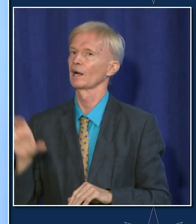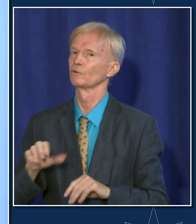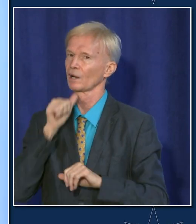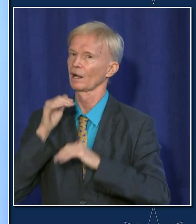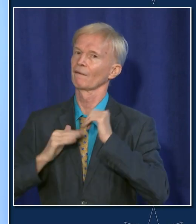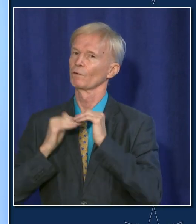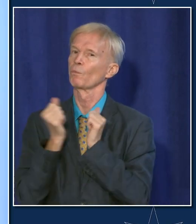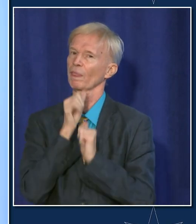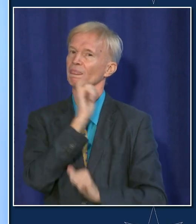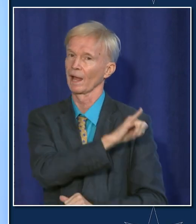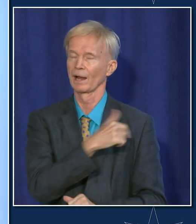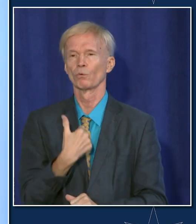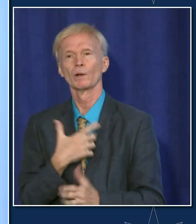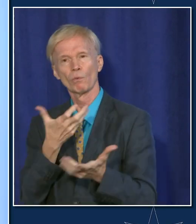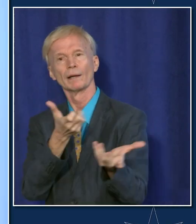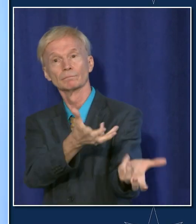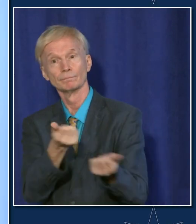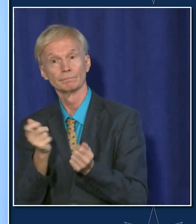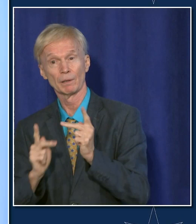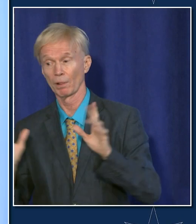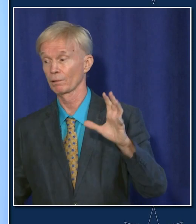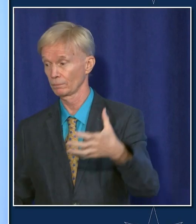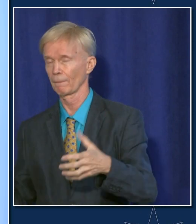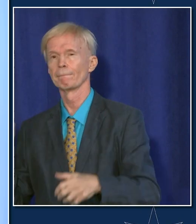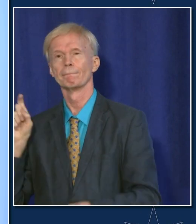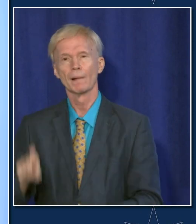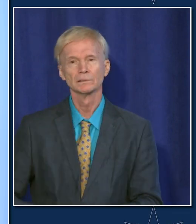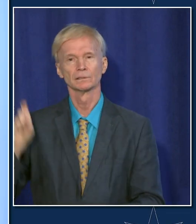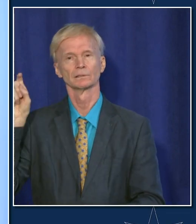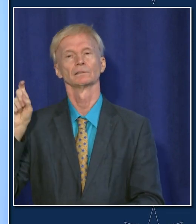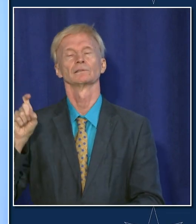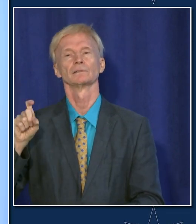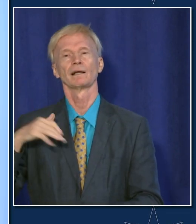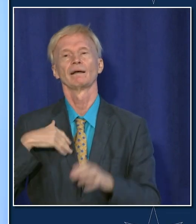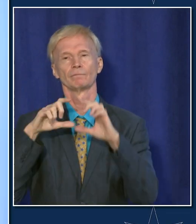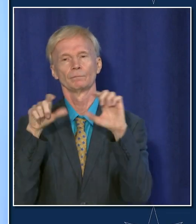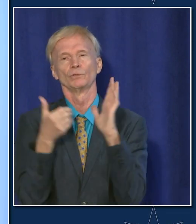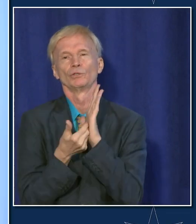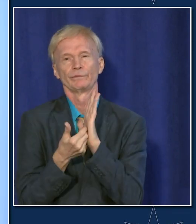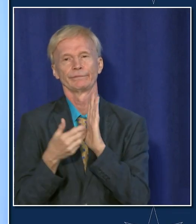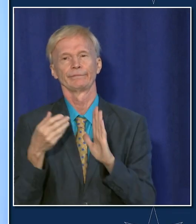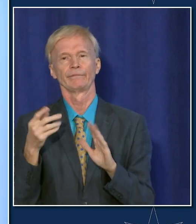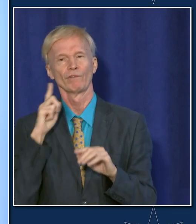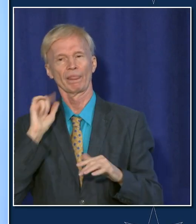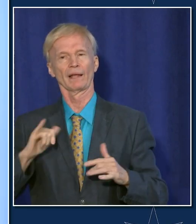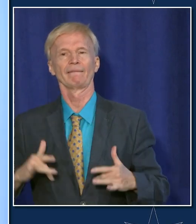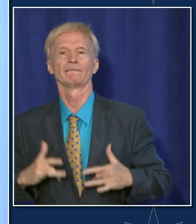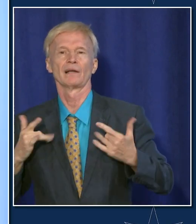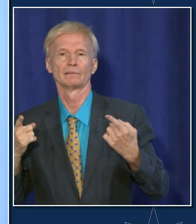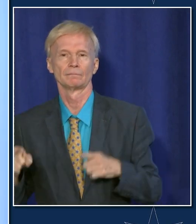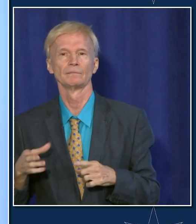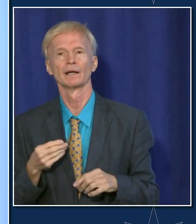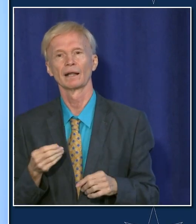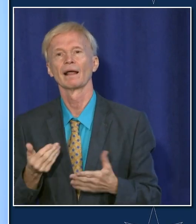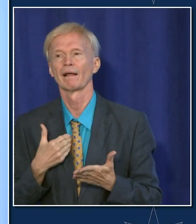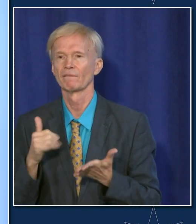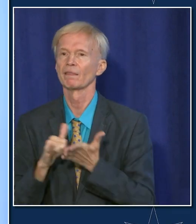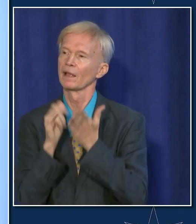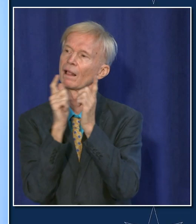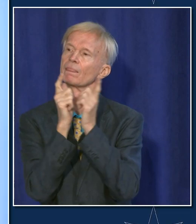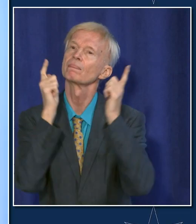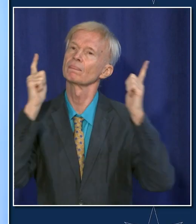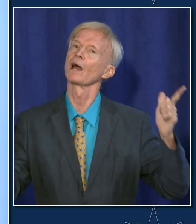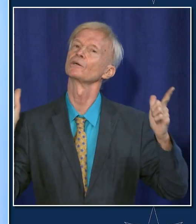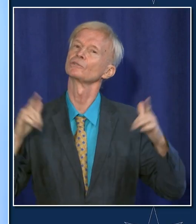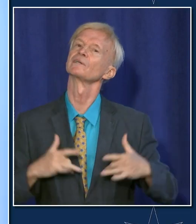Felt strongly that if we're pulling folks together, this needed to be part of the event. Obviously, also an outdoor event, an event that largely attracts